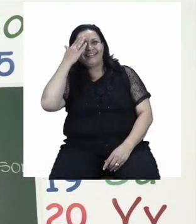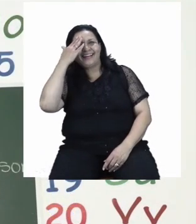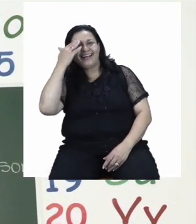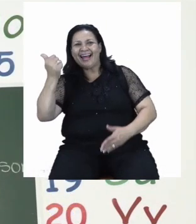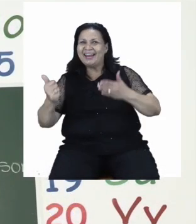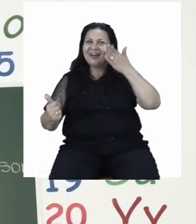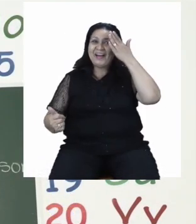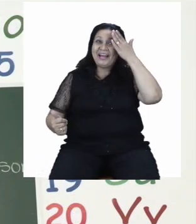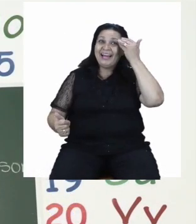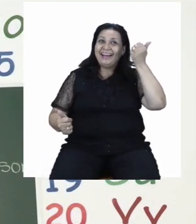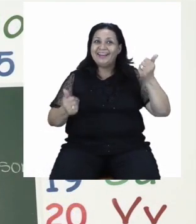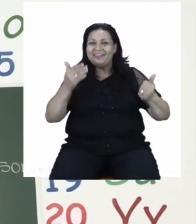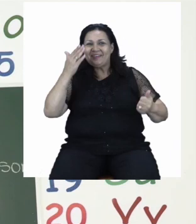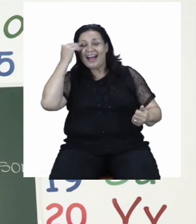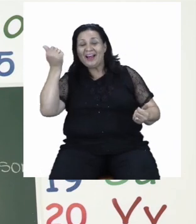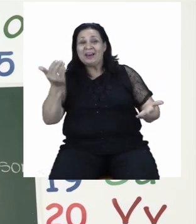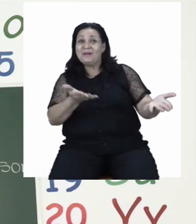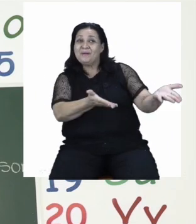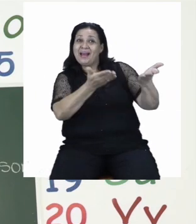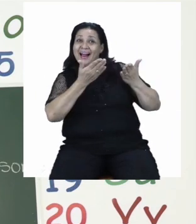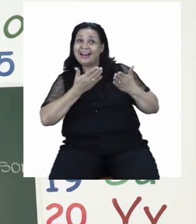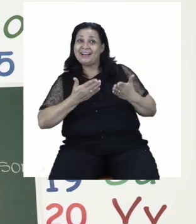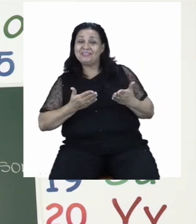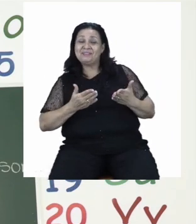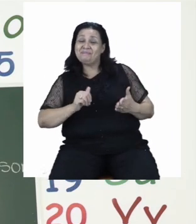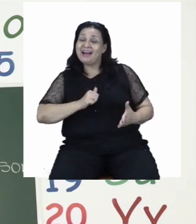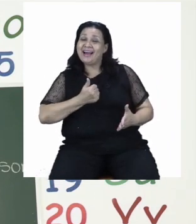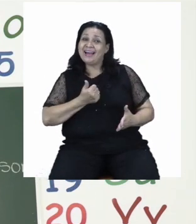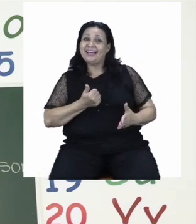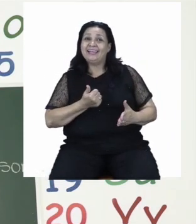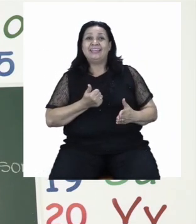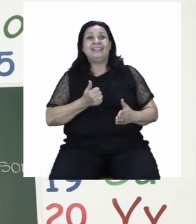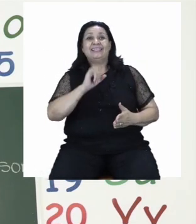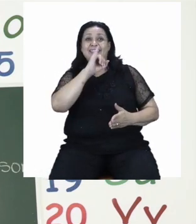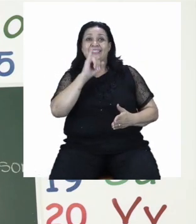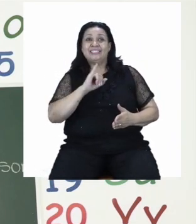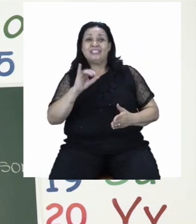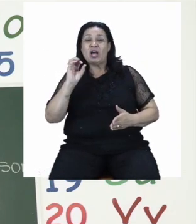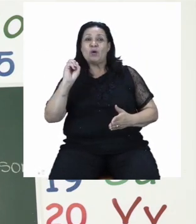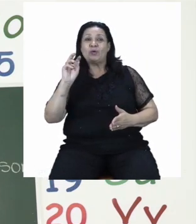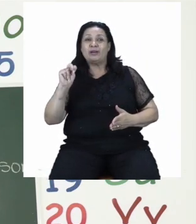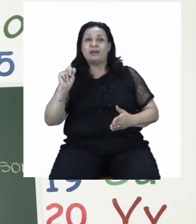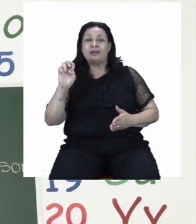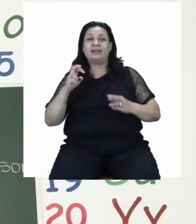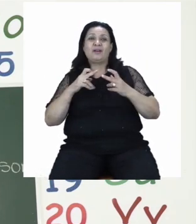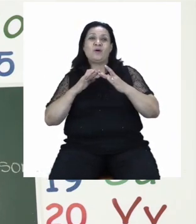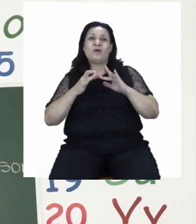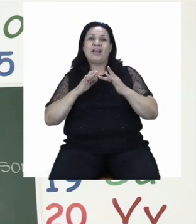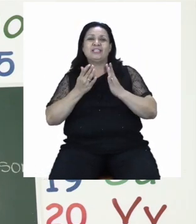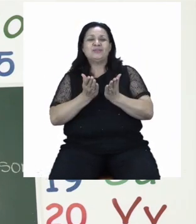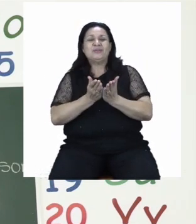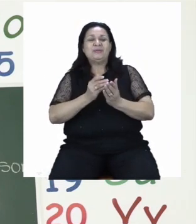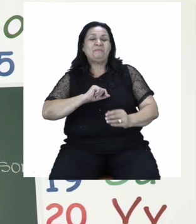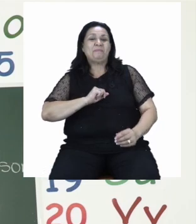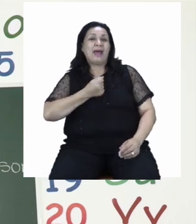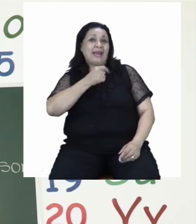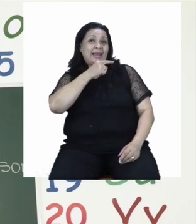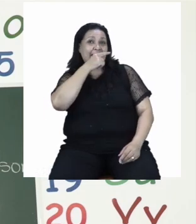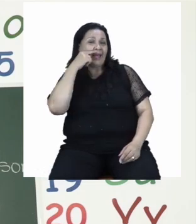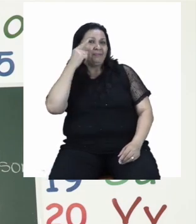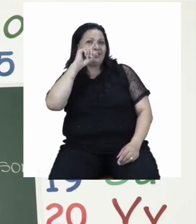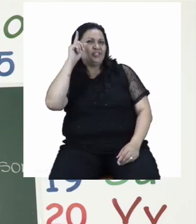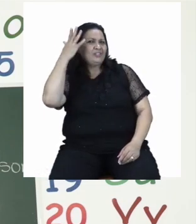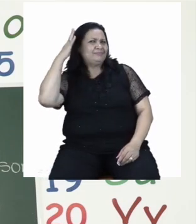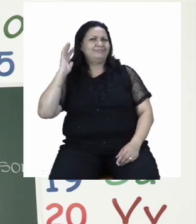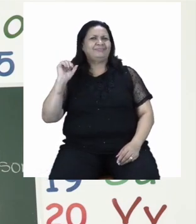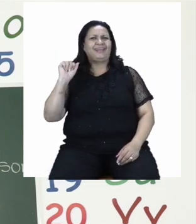Hello everyone and welcome to My Zone Online School. My name is Teacher Mutsa and